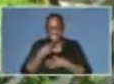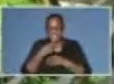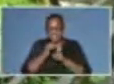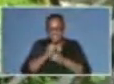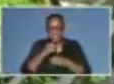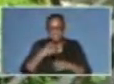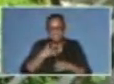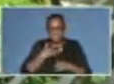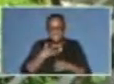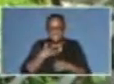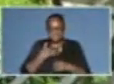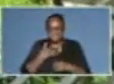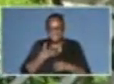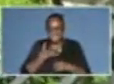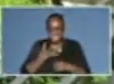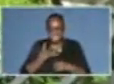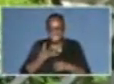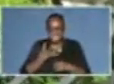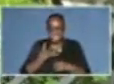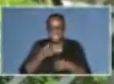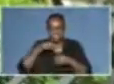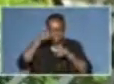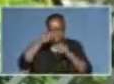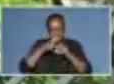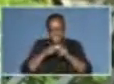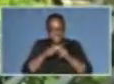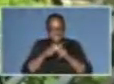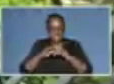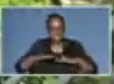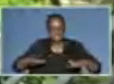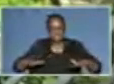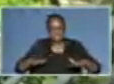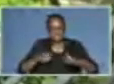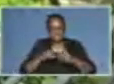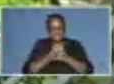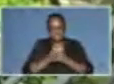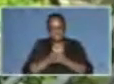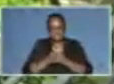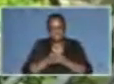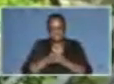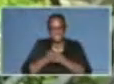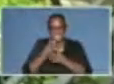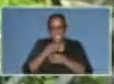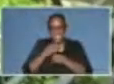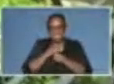like, just give me some, just reminded me of my childhood a bit. So it kind of